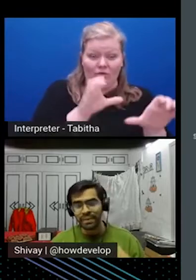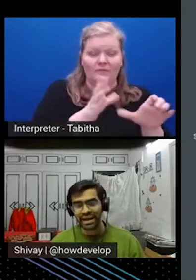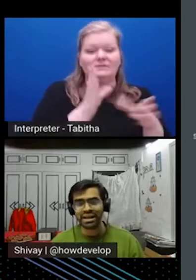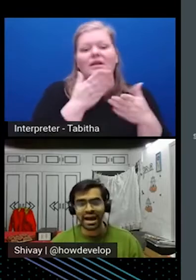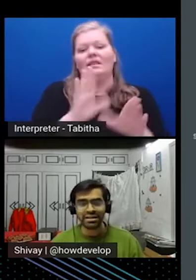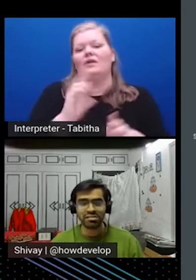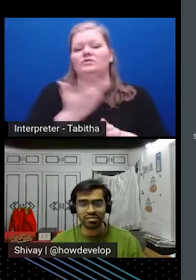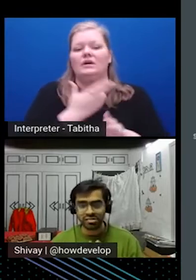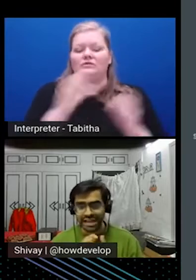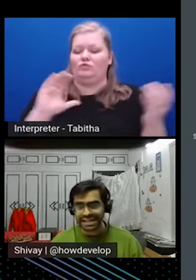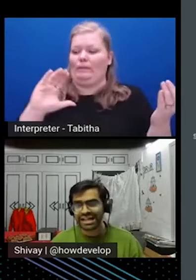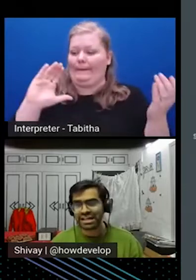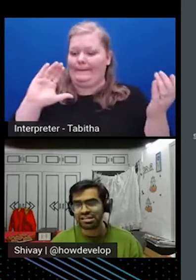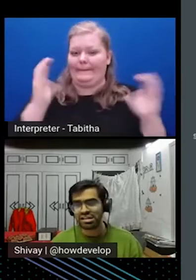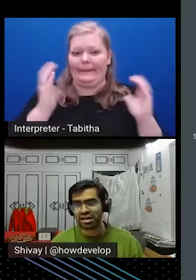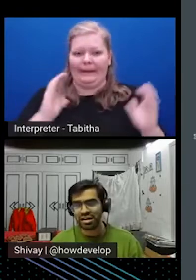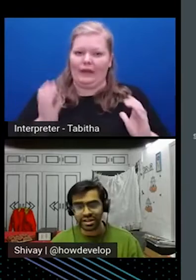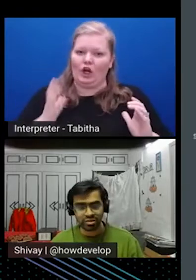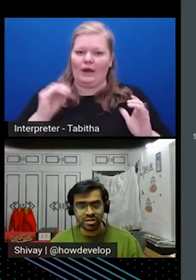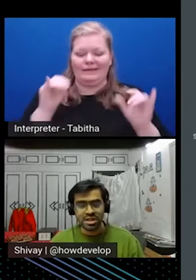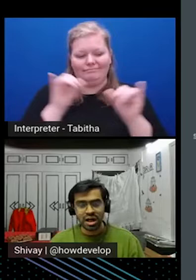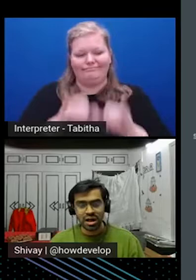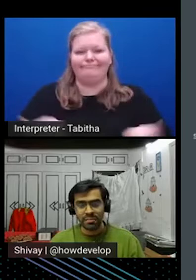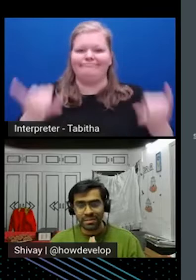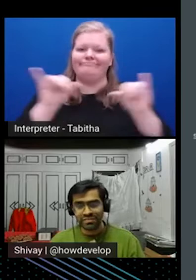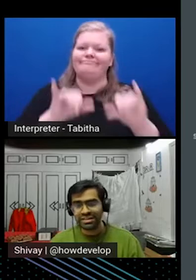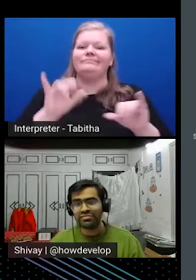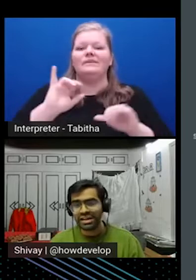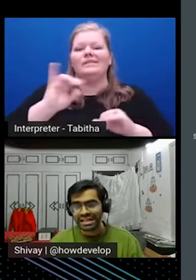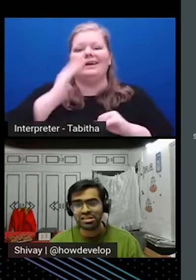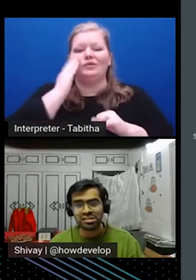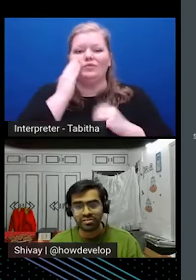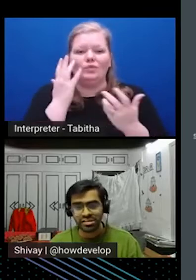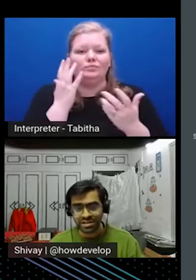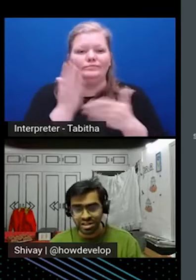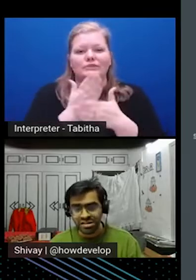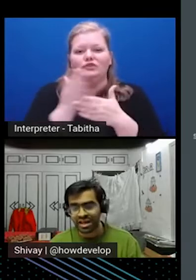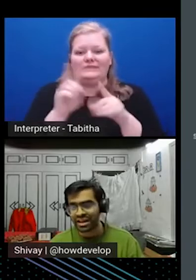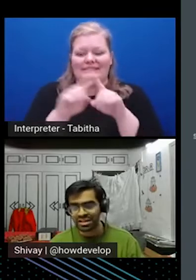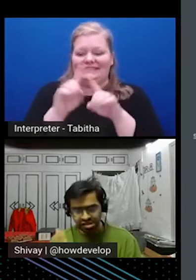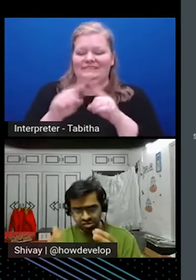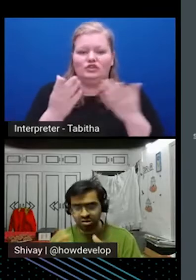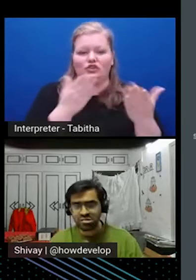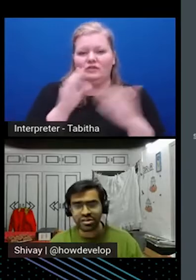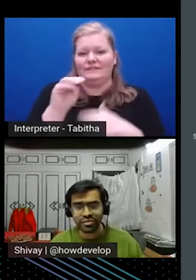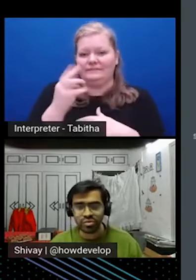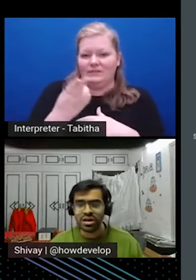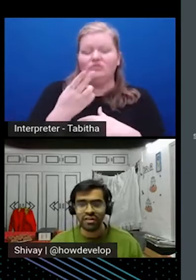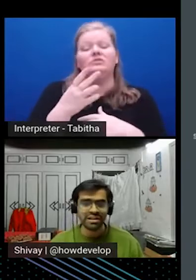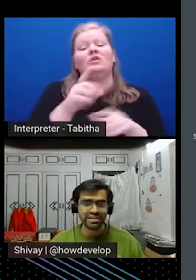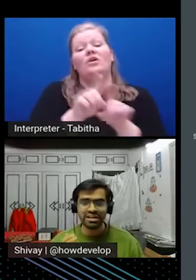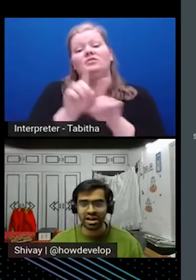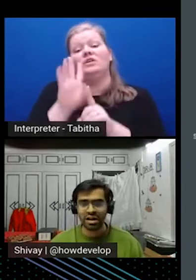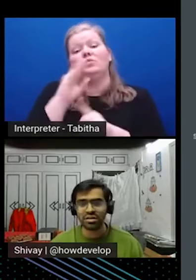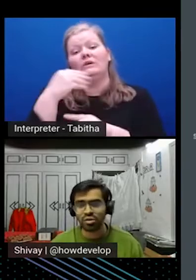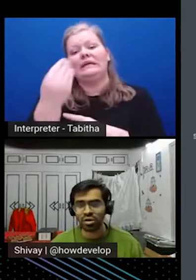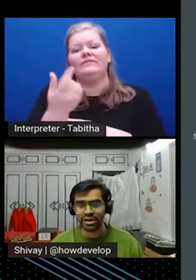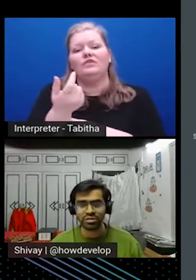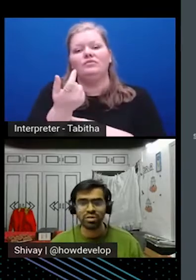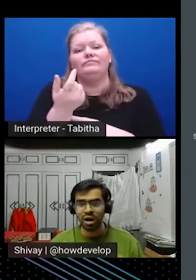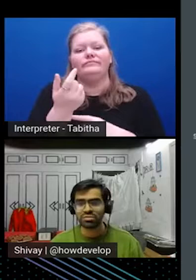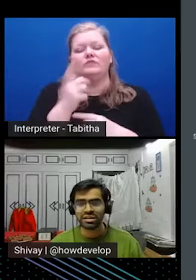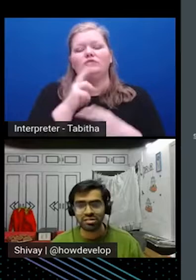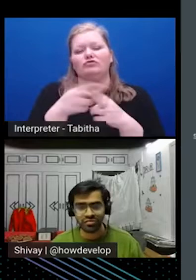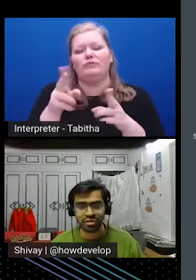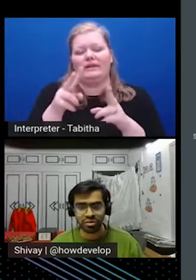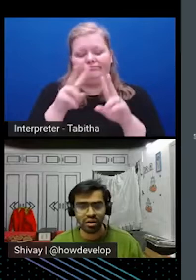of compare and sort of standardize, between various service meshes. And I'll just also give you a very quick look